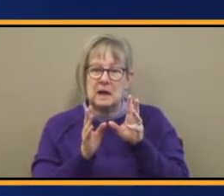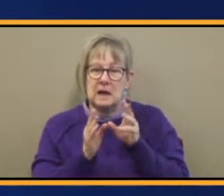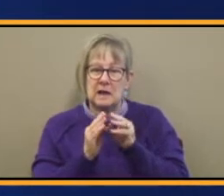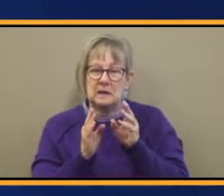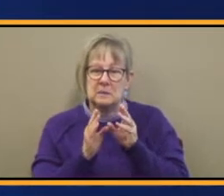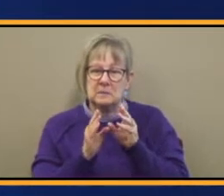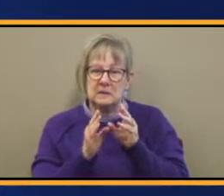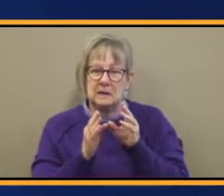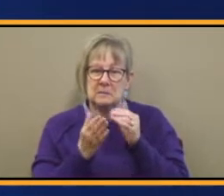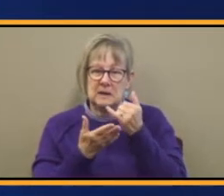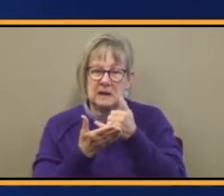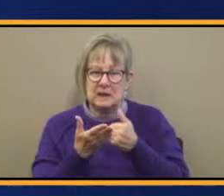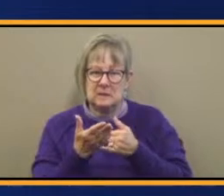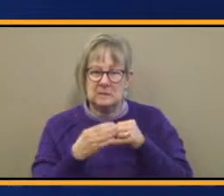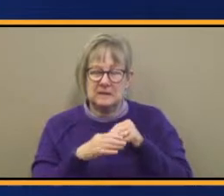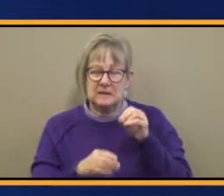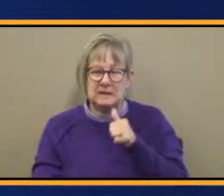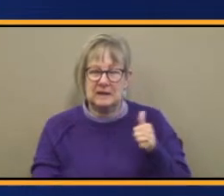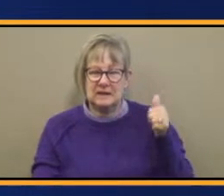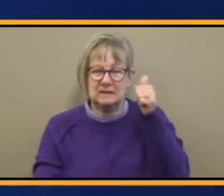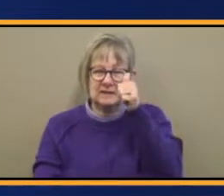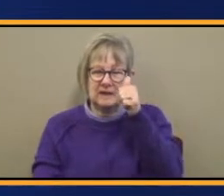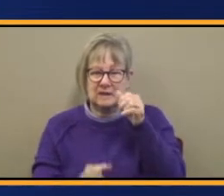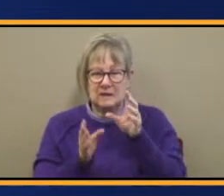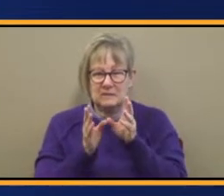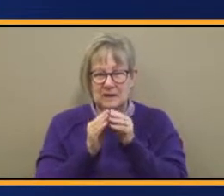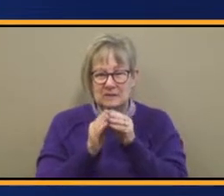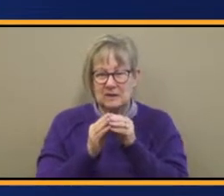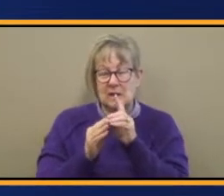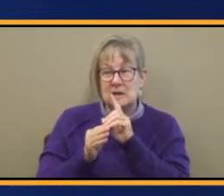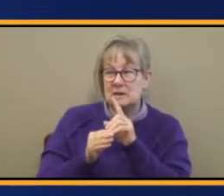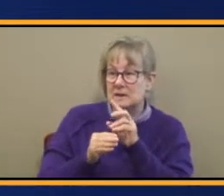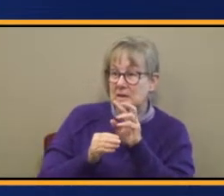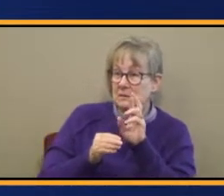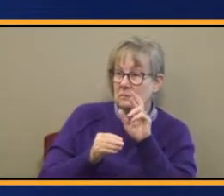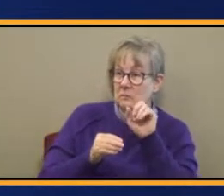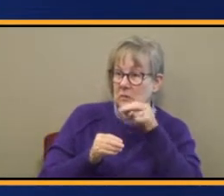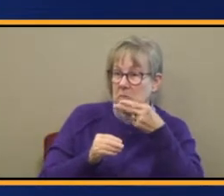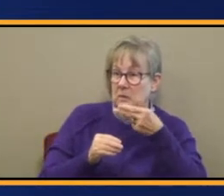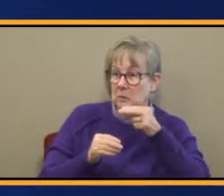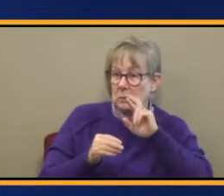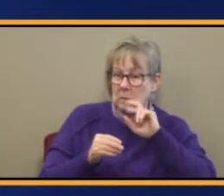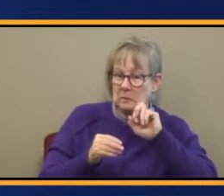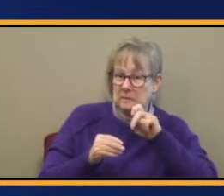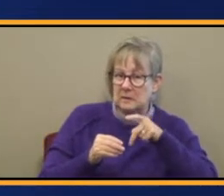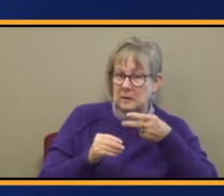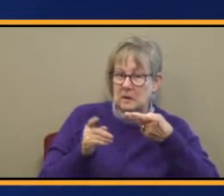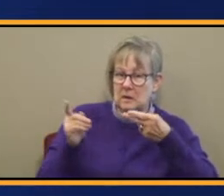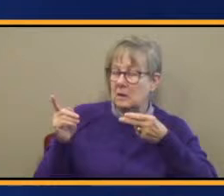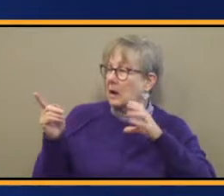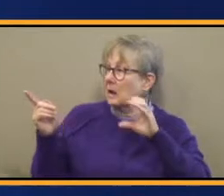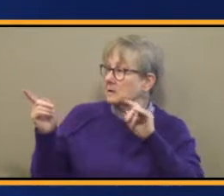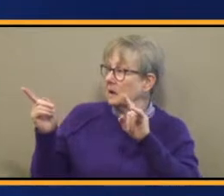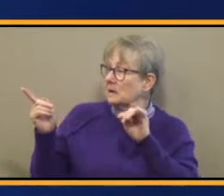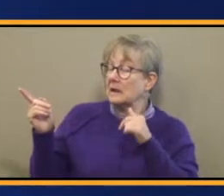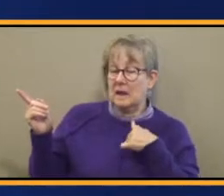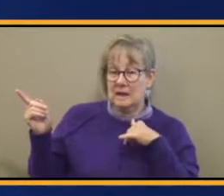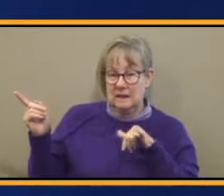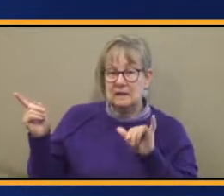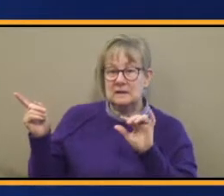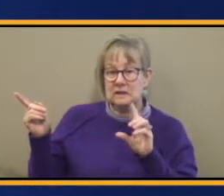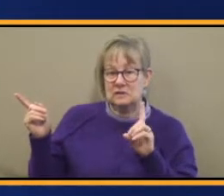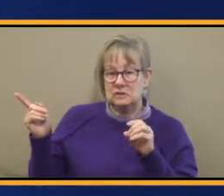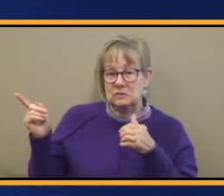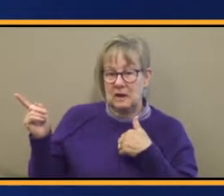Is there Representative Canales? Yeah, just really quickly, I still do have